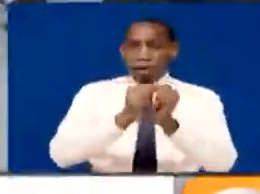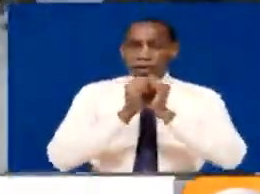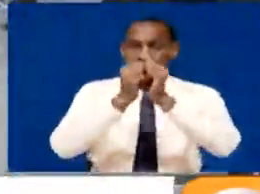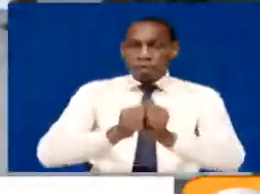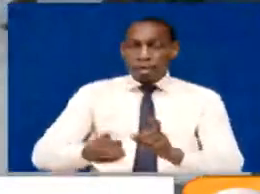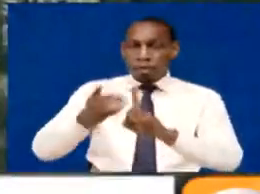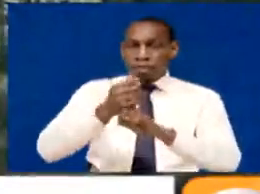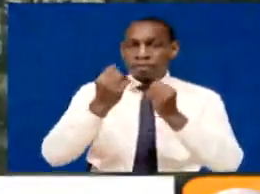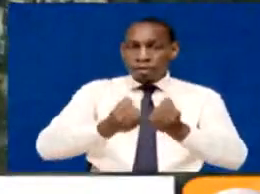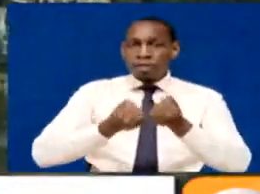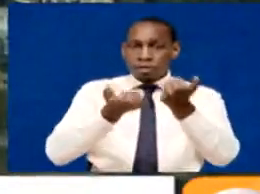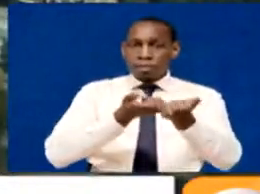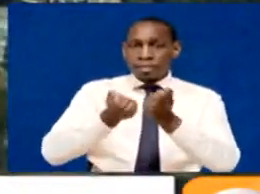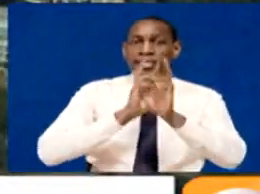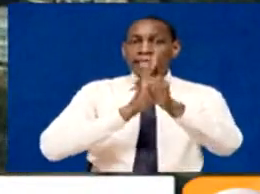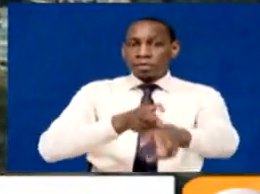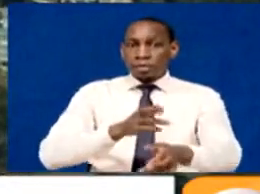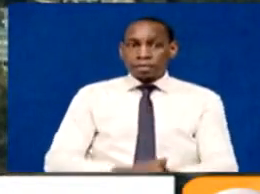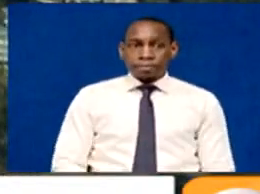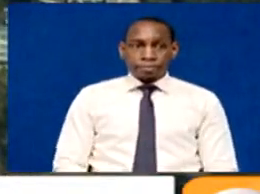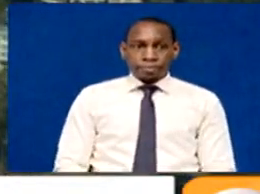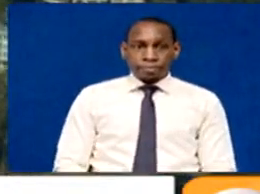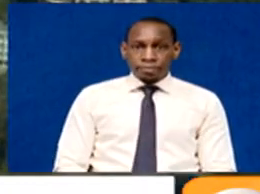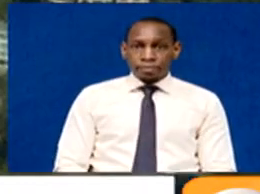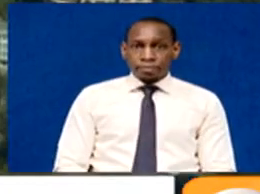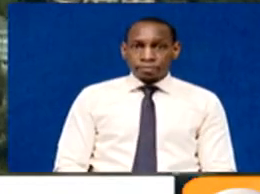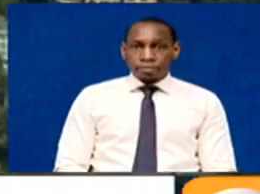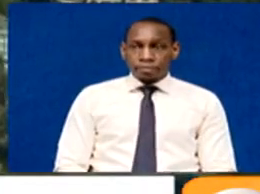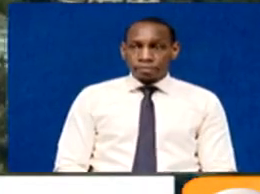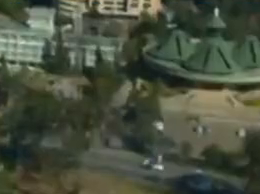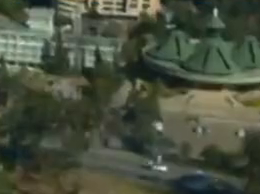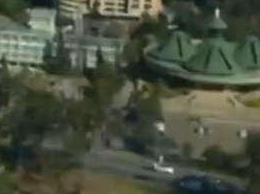to achieve concrete business outcomes. Denis Otieno, Citizen TV.